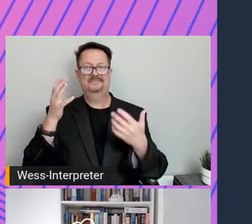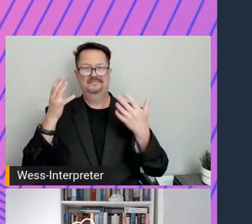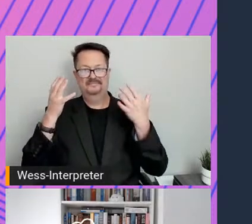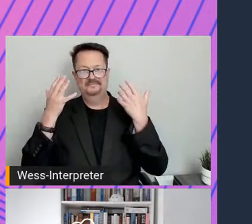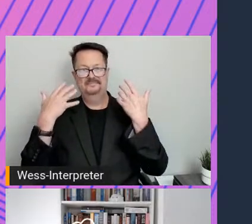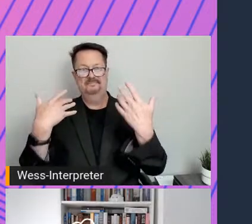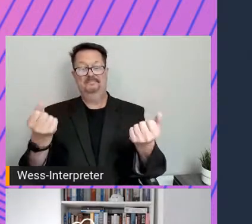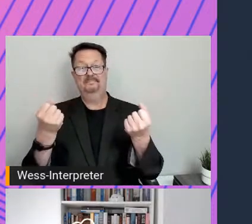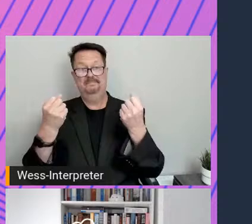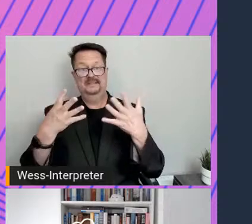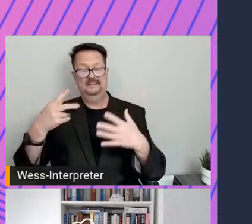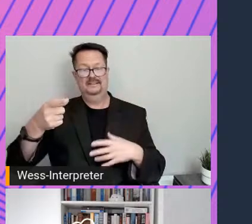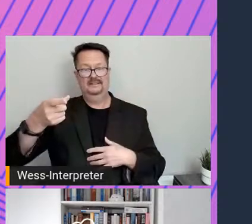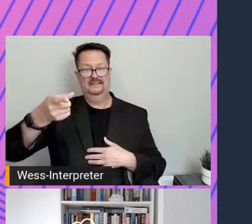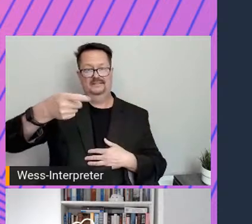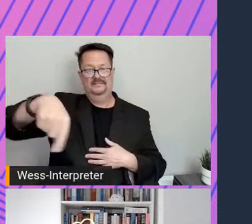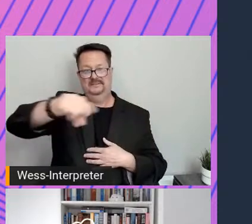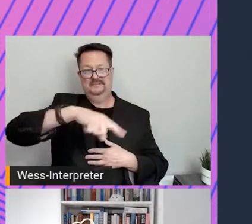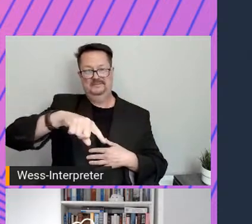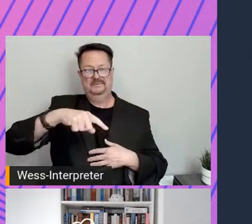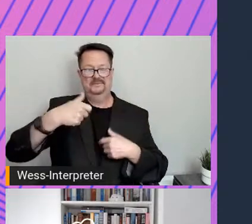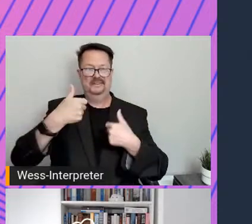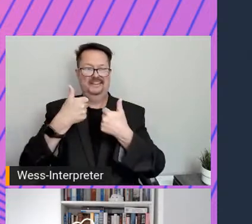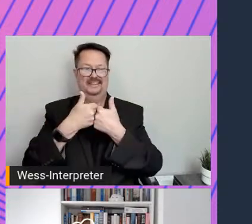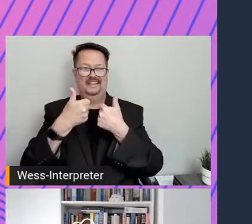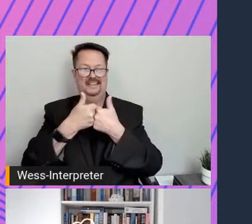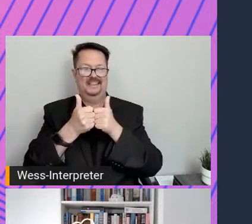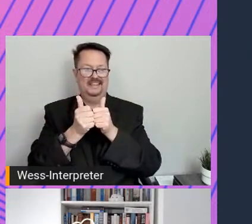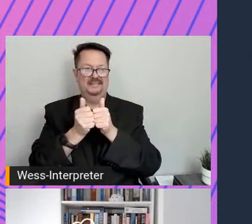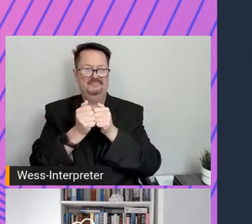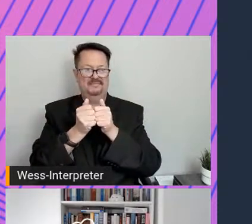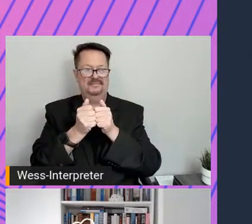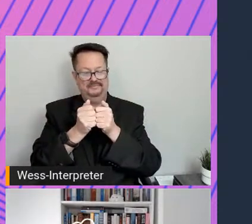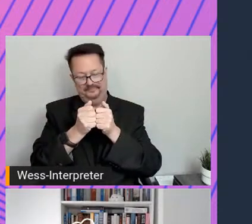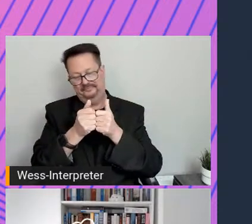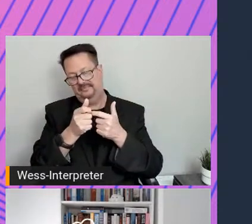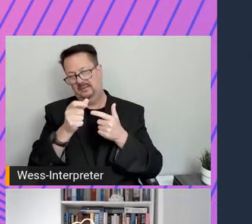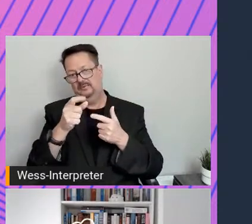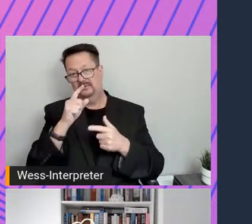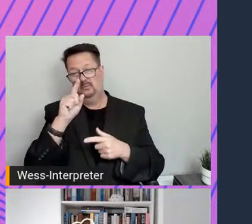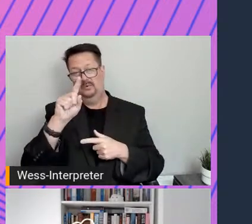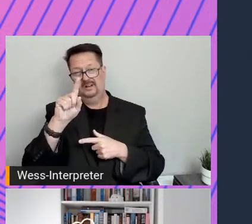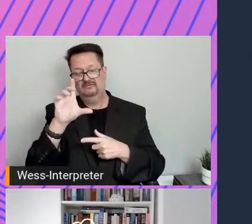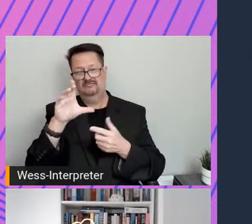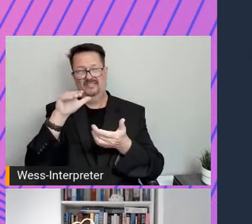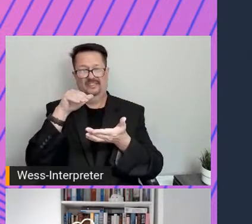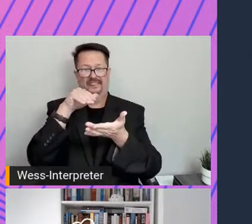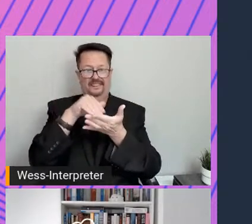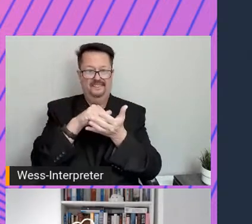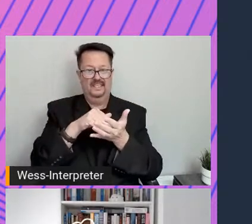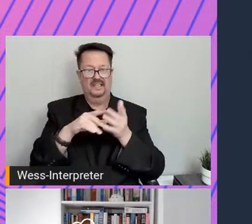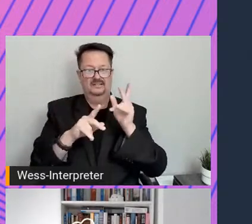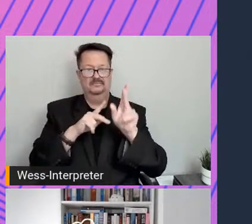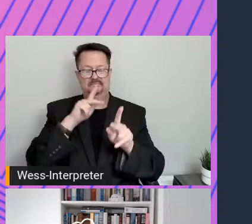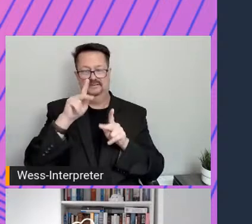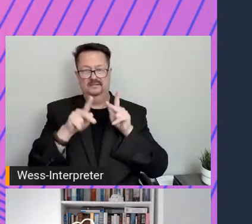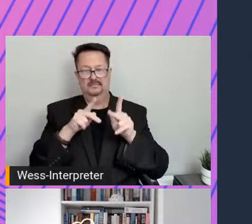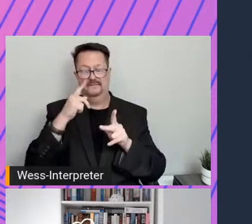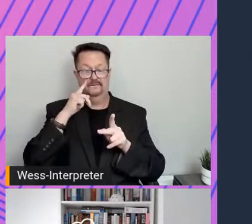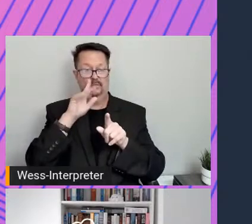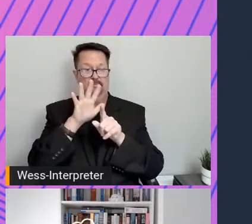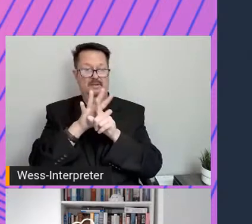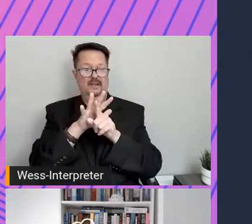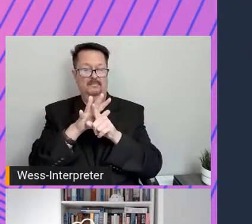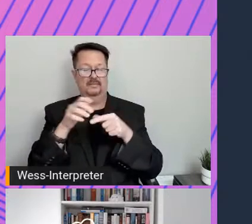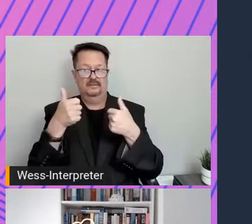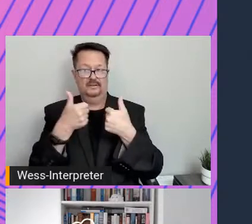you'll see is that there are hundreds of thousands of concurrent players at any given time for most of these popular games. And the